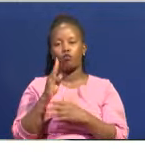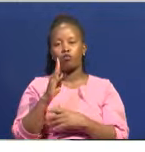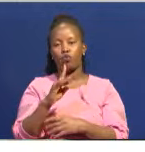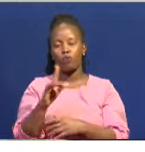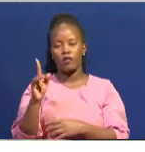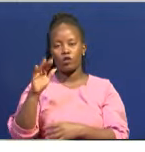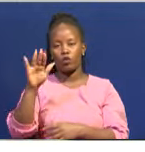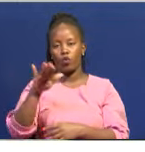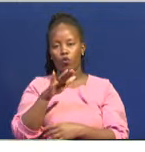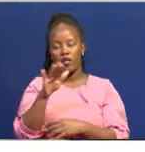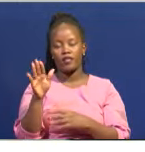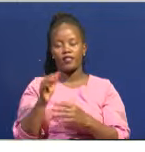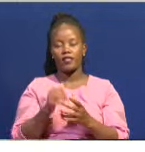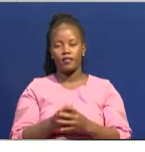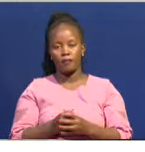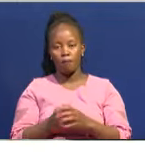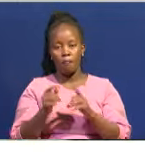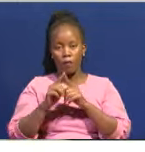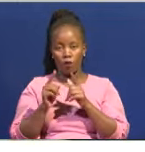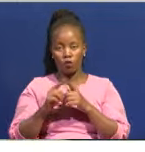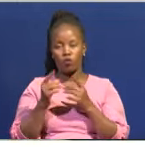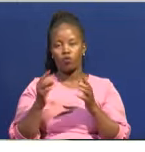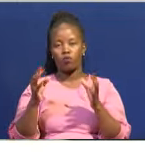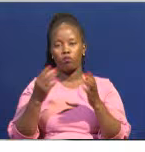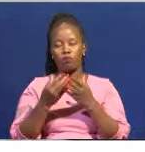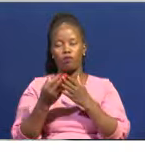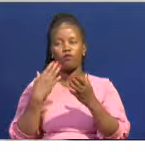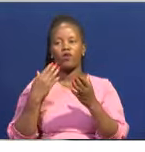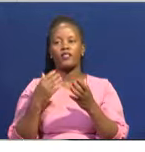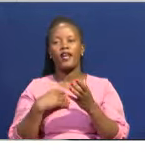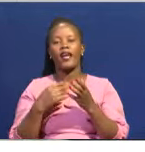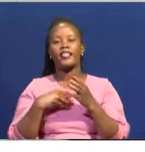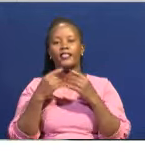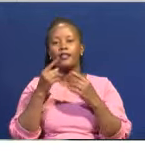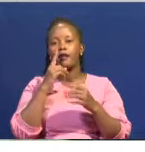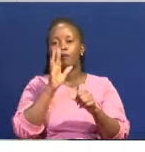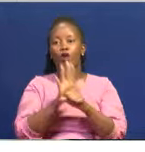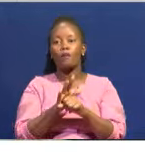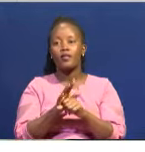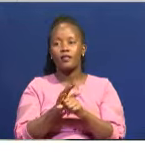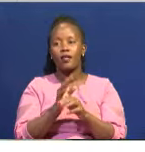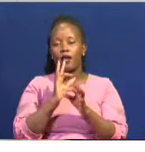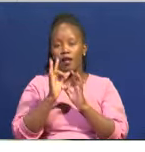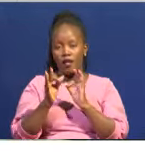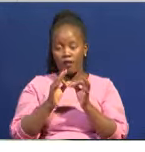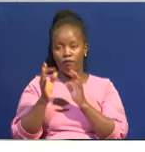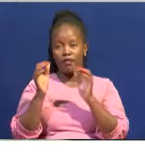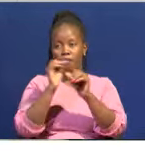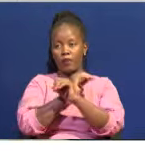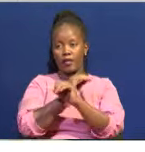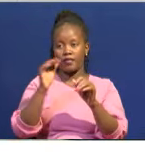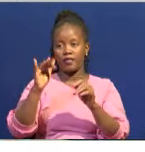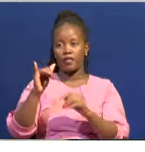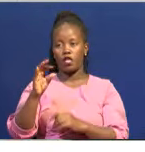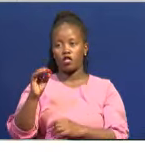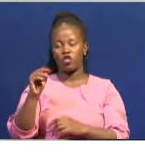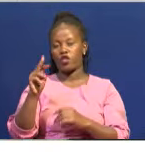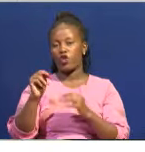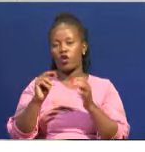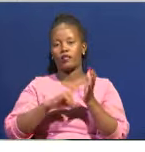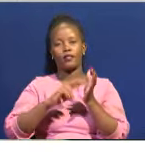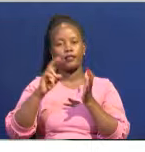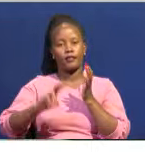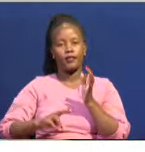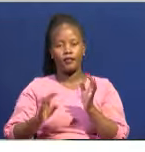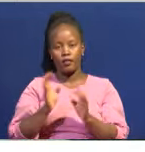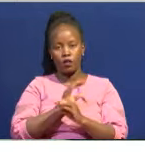on Wednesday. The opposition had earlier threatened to launch the process should Yoon not immediately stepped down